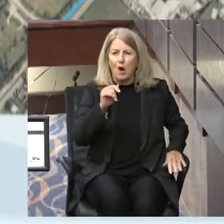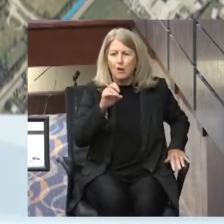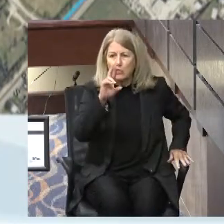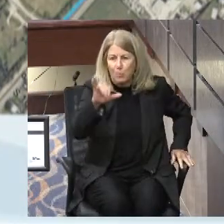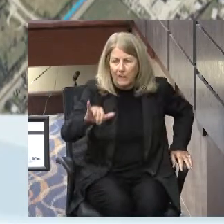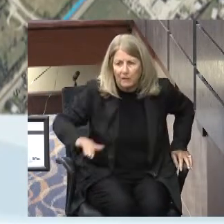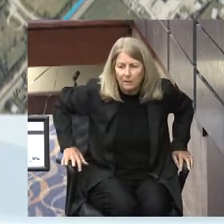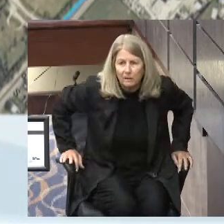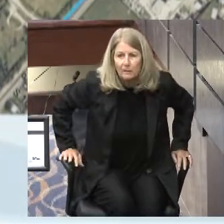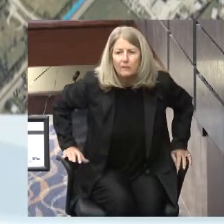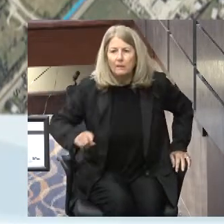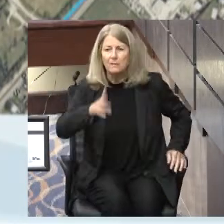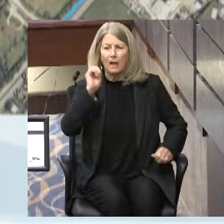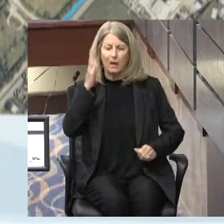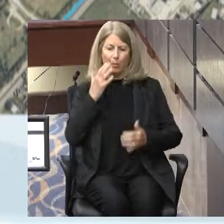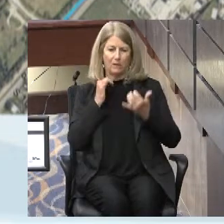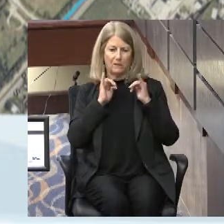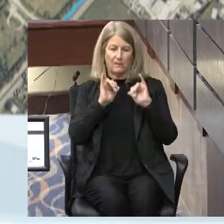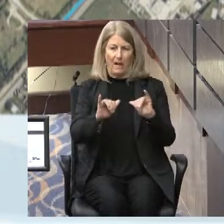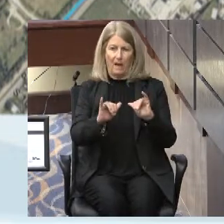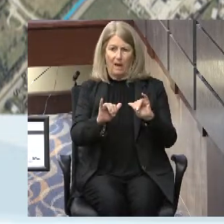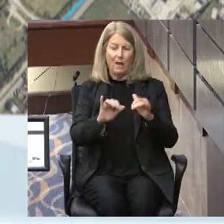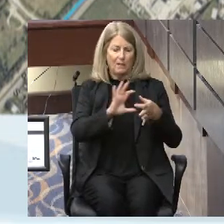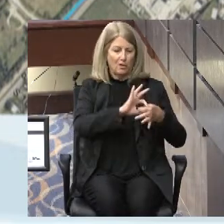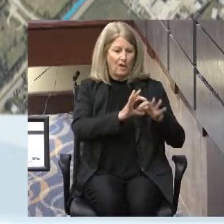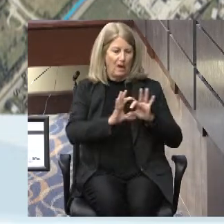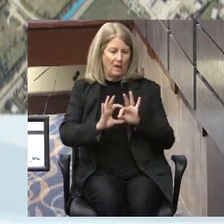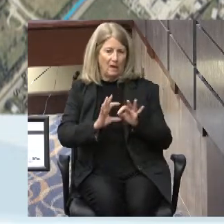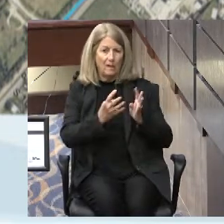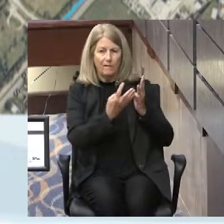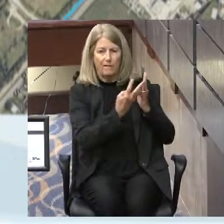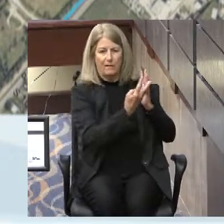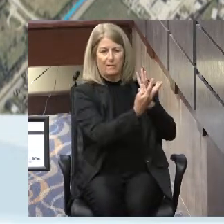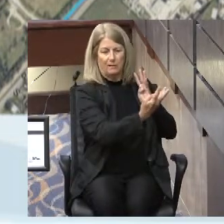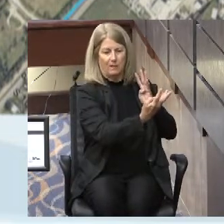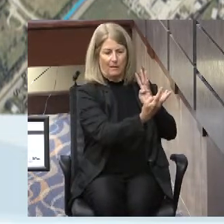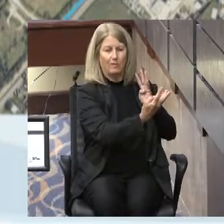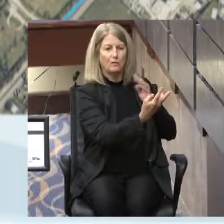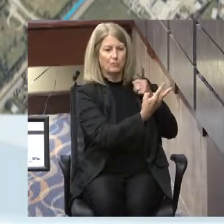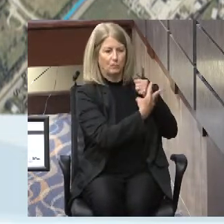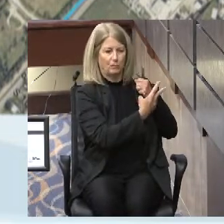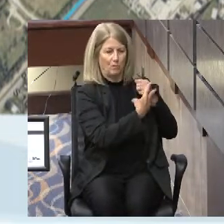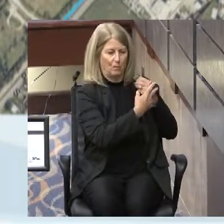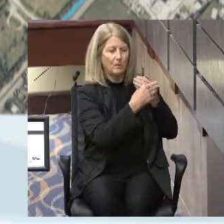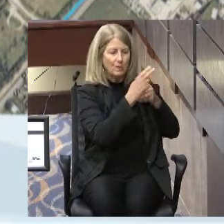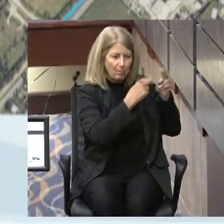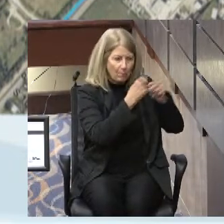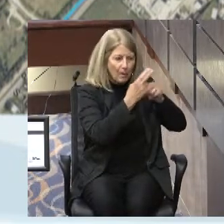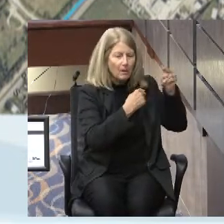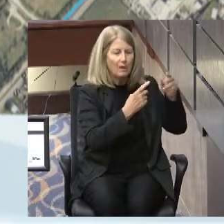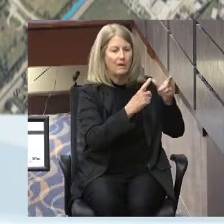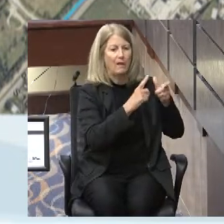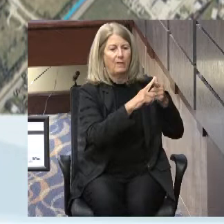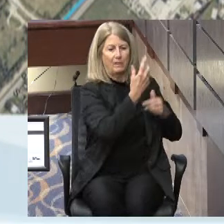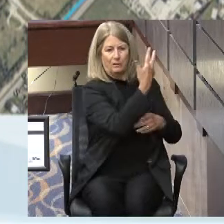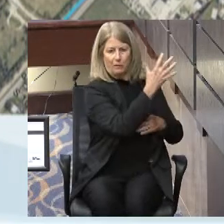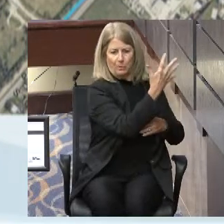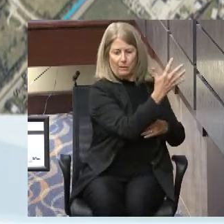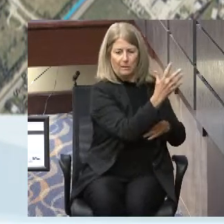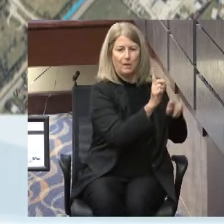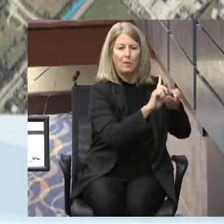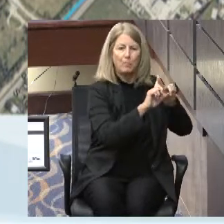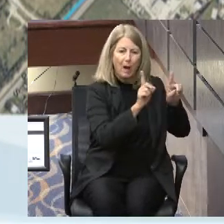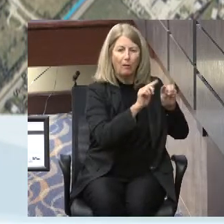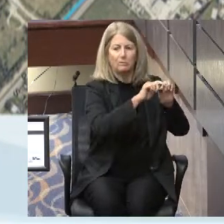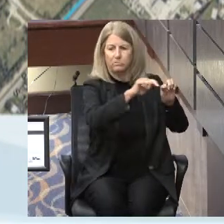is. There's a chain link fence, and then you have the storage buildings, and there's some trees along there. And then, but all the other